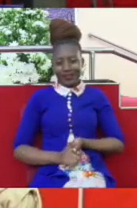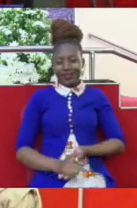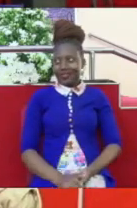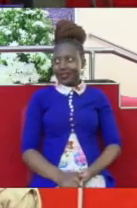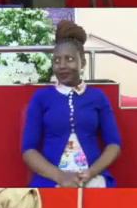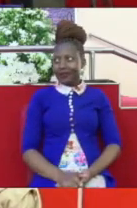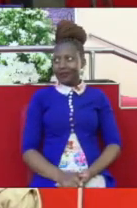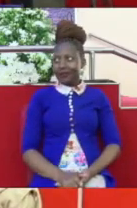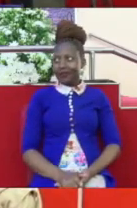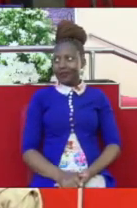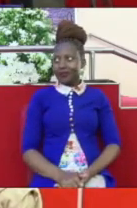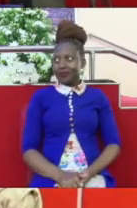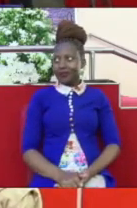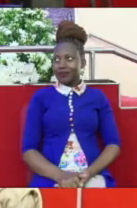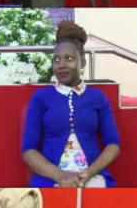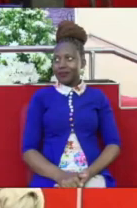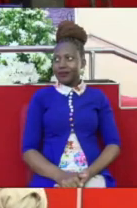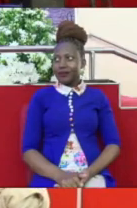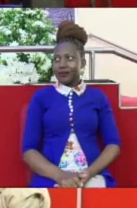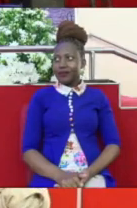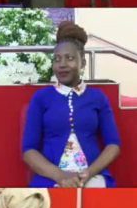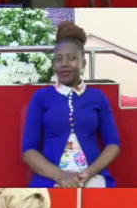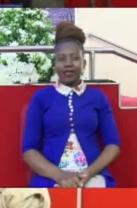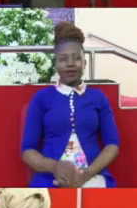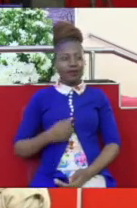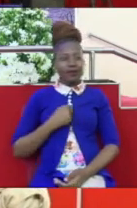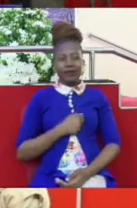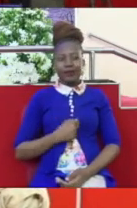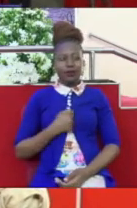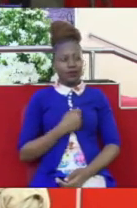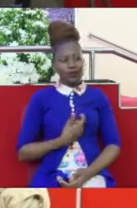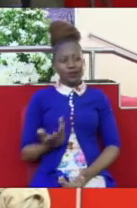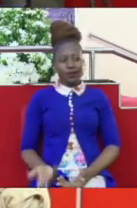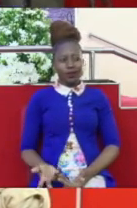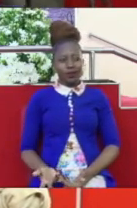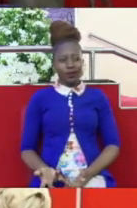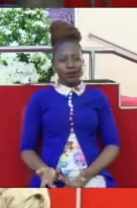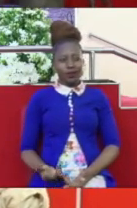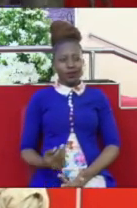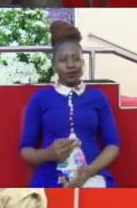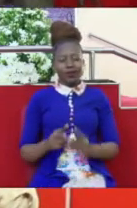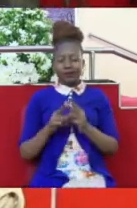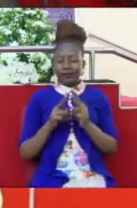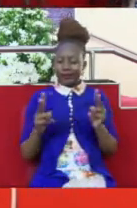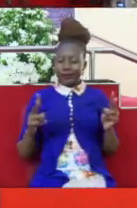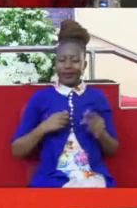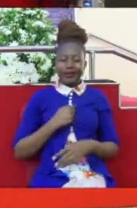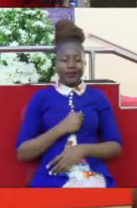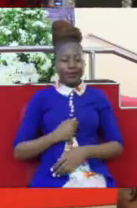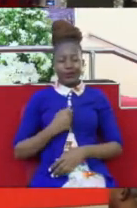What? Say it to, no, you're speaking to them. Pole sana. Means what? It means very sorry. Very sorry. Not just